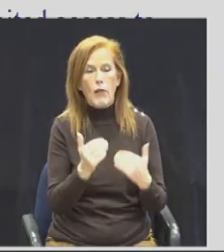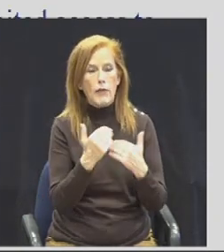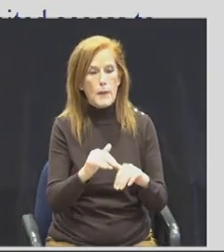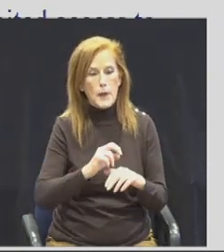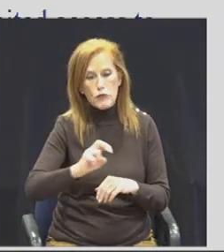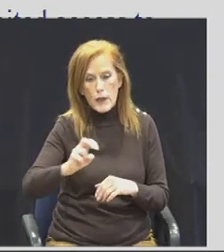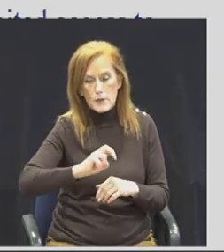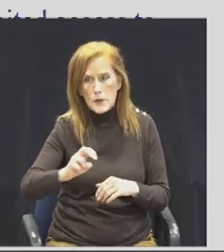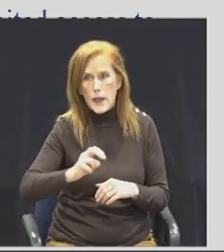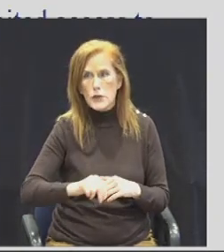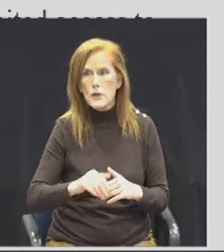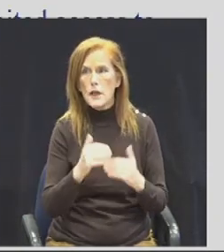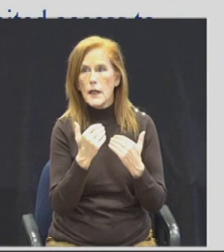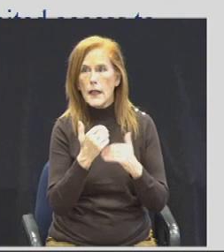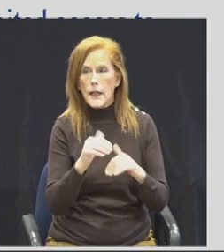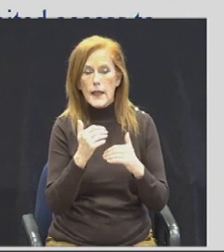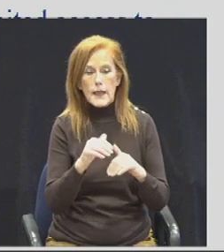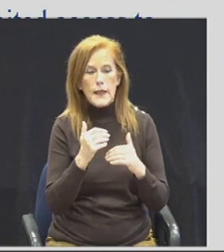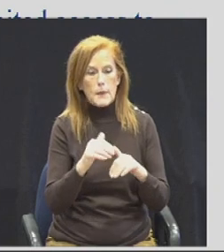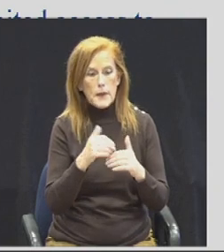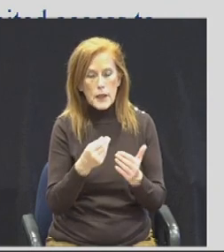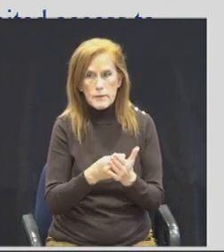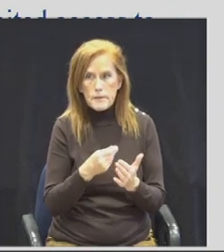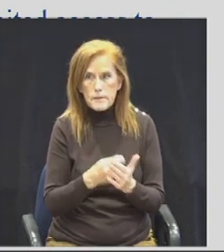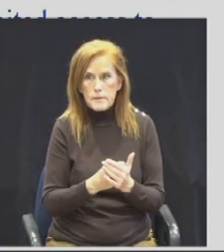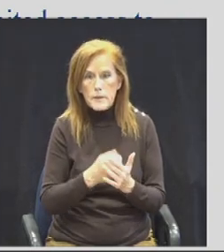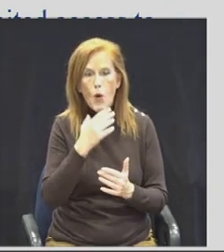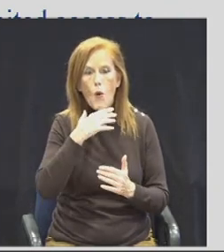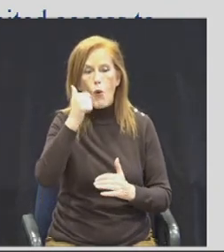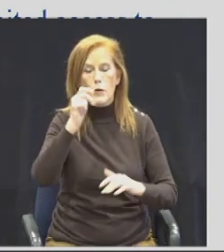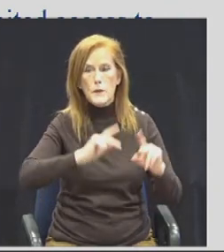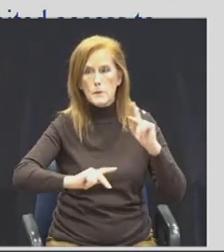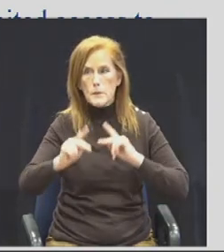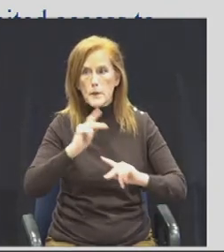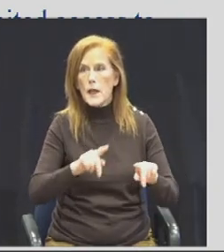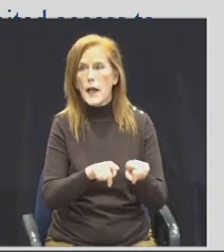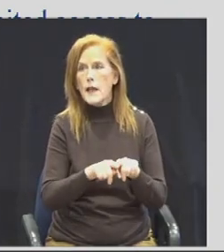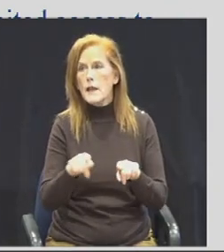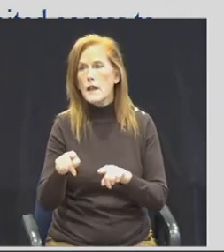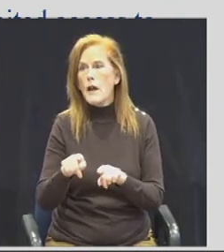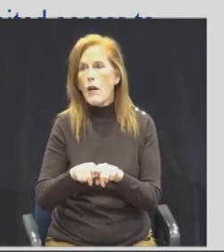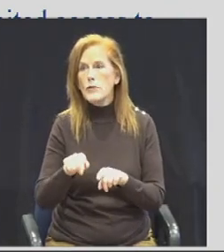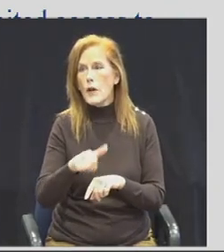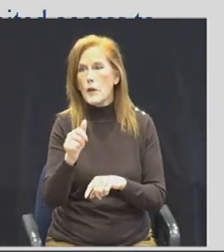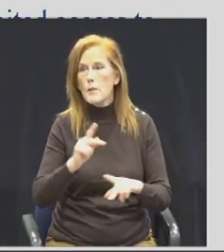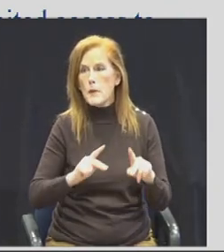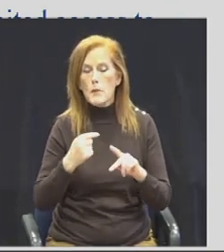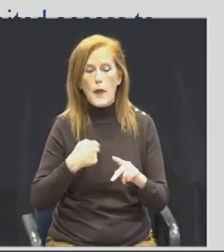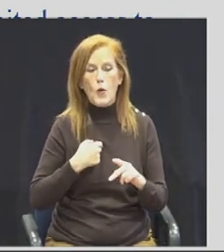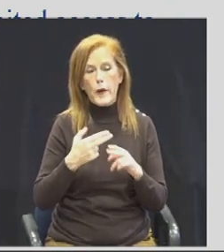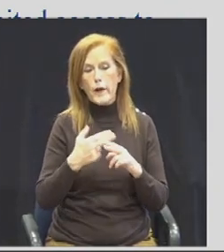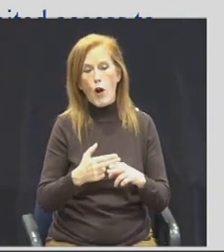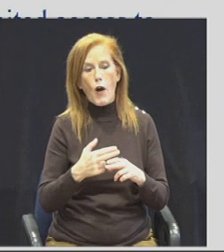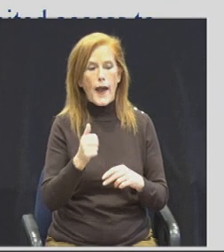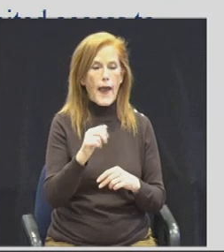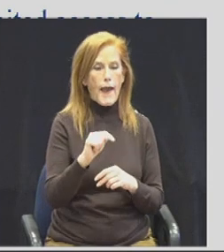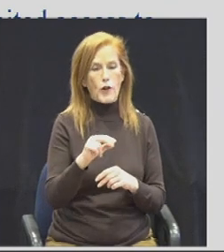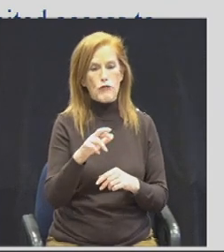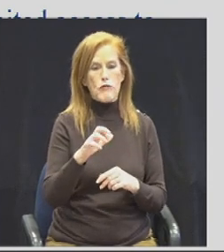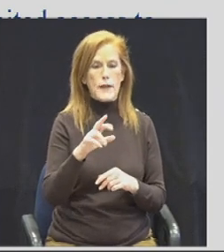transportation, limited access to financial resources, older adults, and others deemed at risk by the Secretary of Health and Human